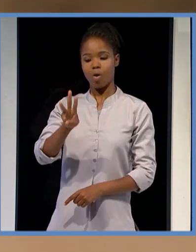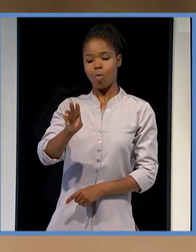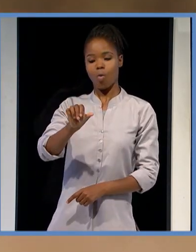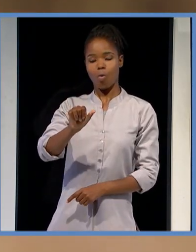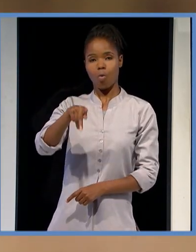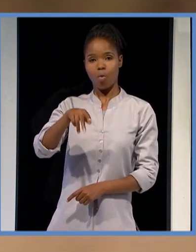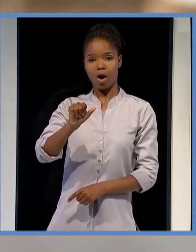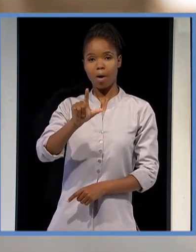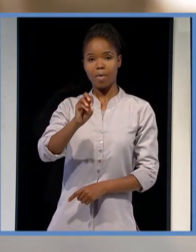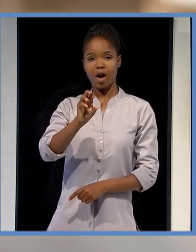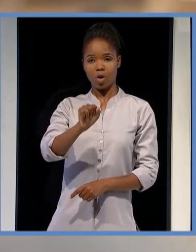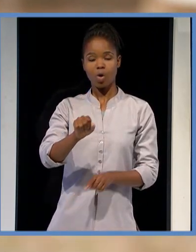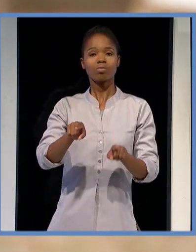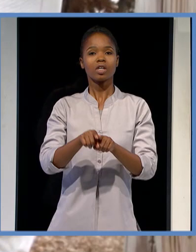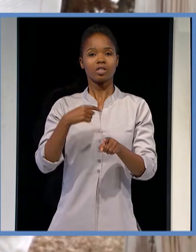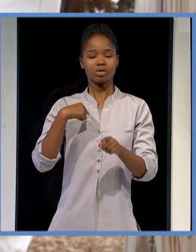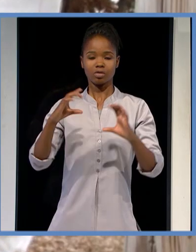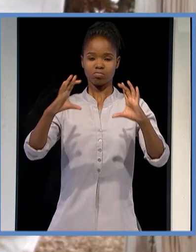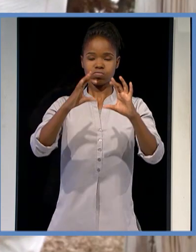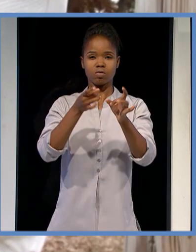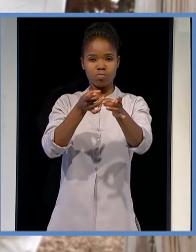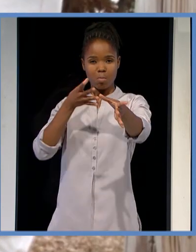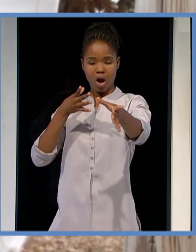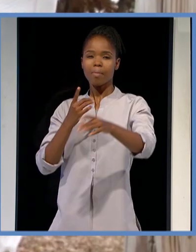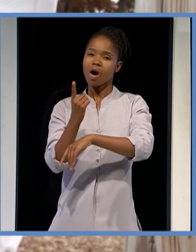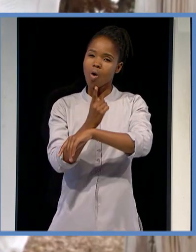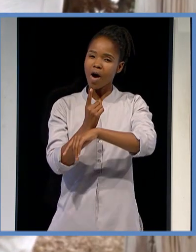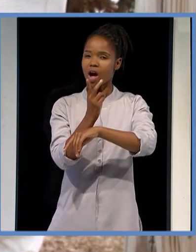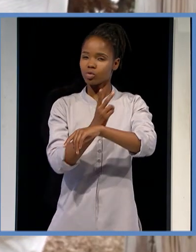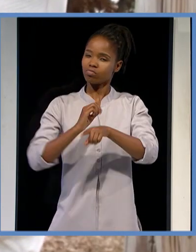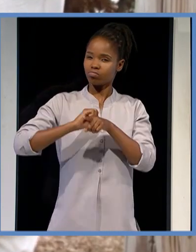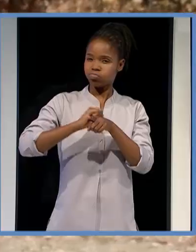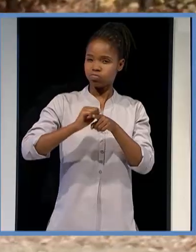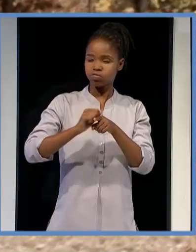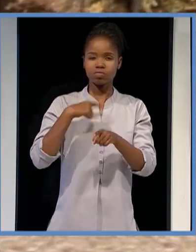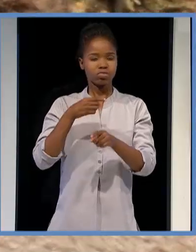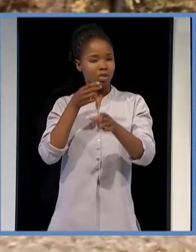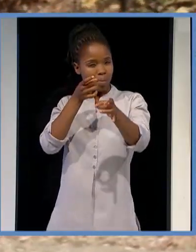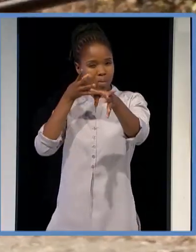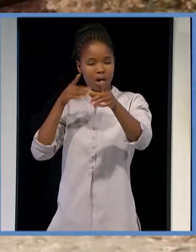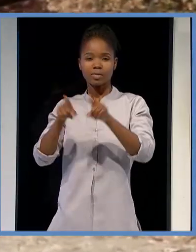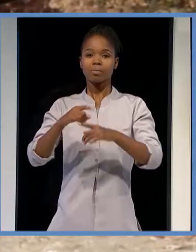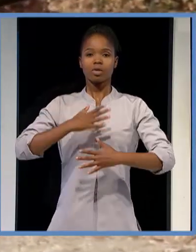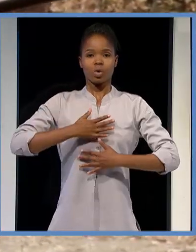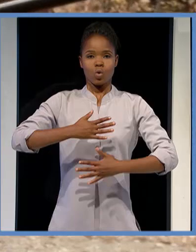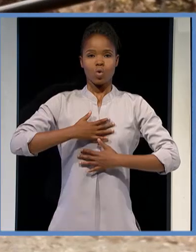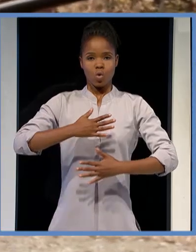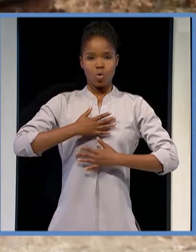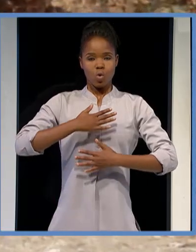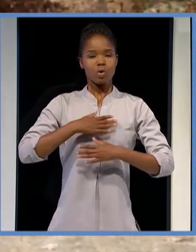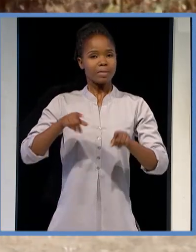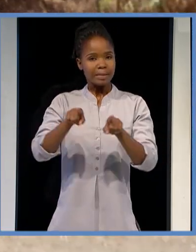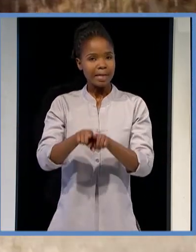will blank bail, is what they call it, for about the first hour and a half. At that point, I'm checking to make sure my breathing is the same